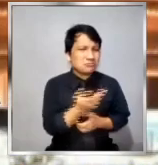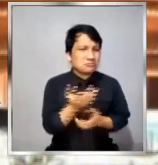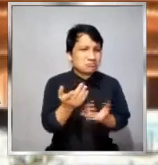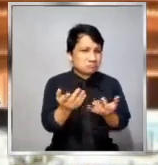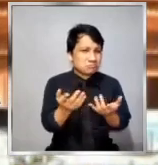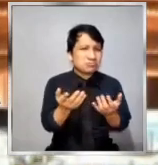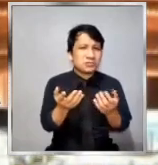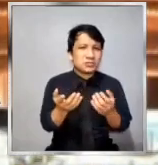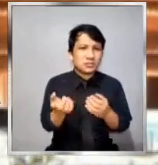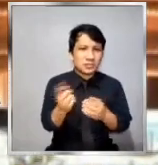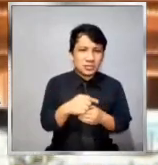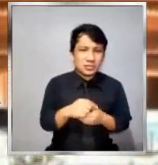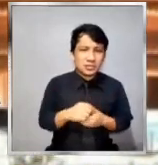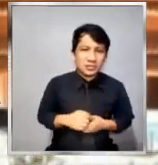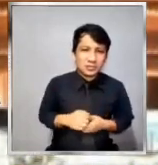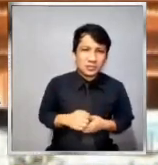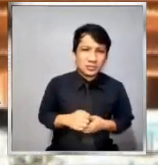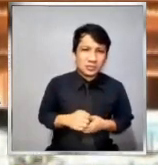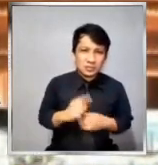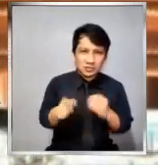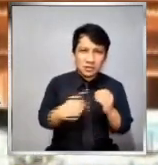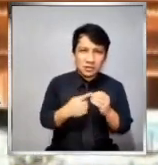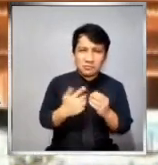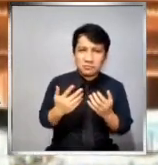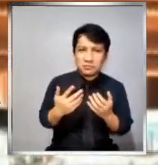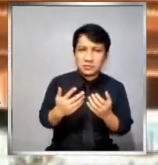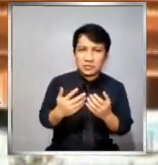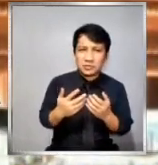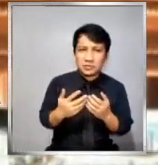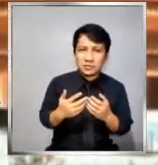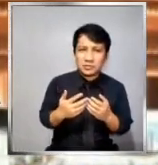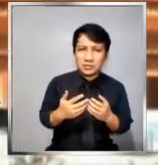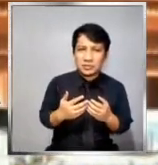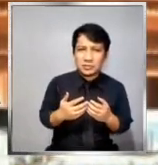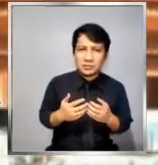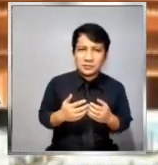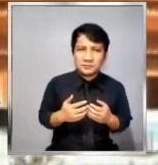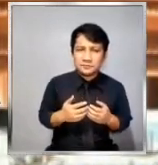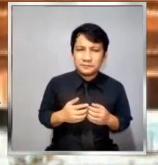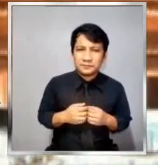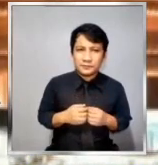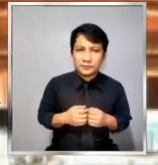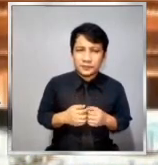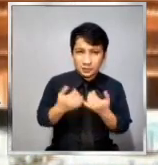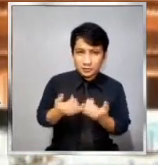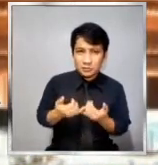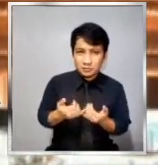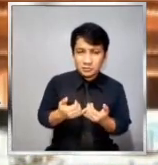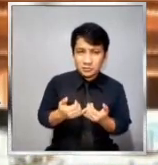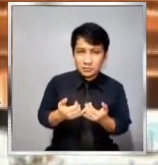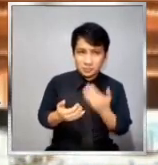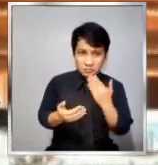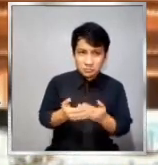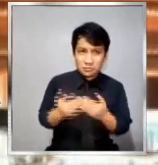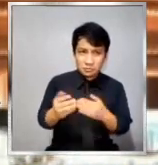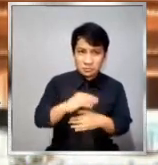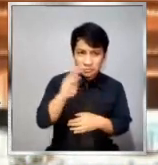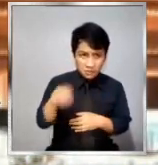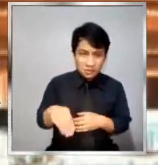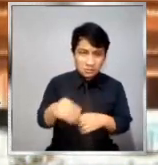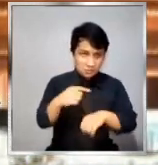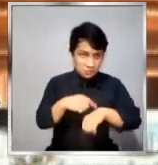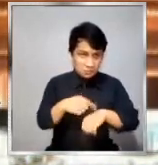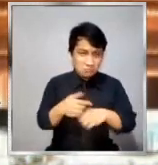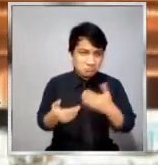merry-go-round mo lang sa mga ano. Today it could be Manila Times, then could be